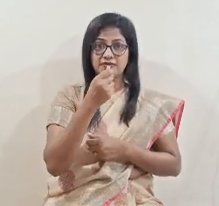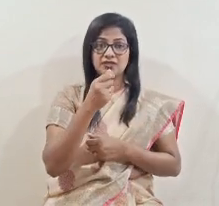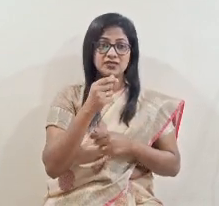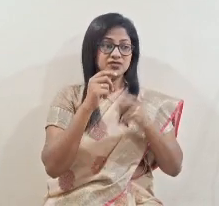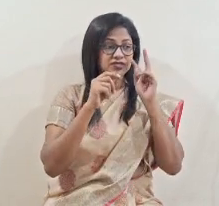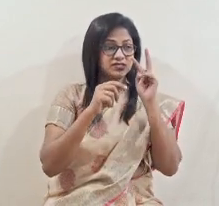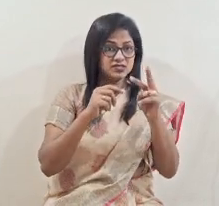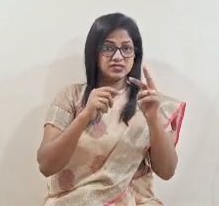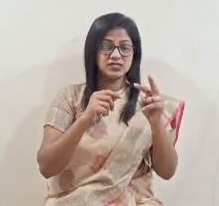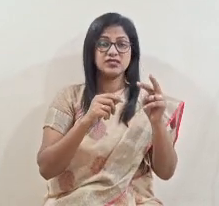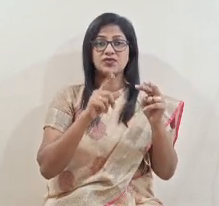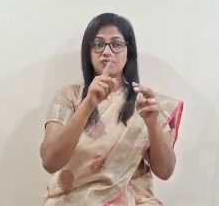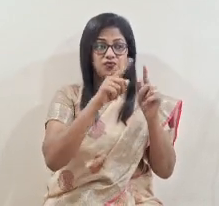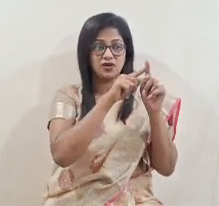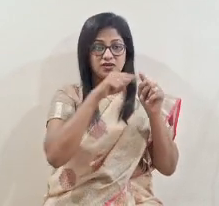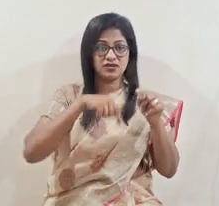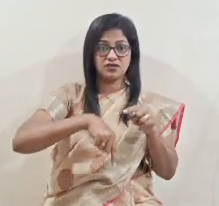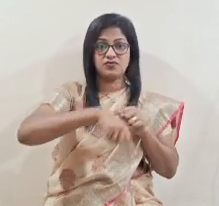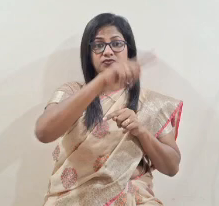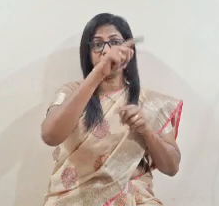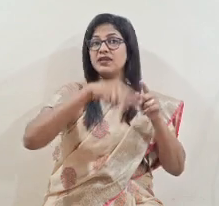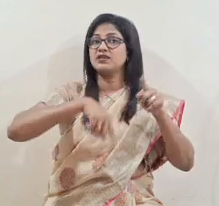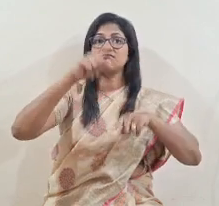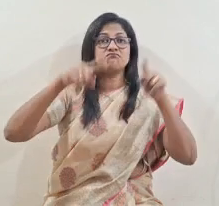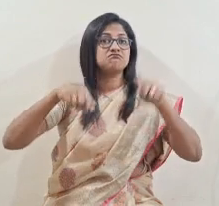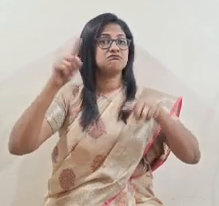you look for the one side, is varying in a very vast